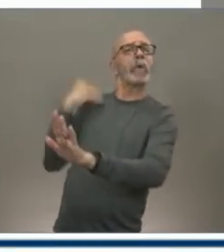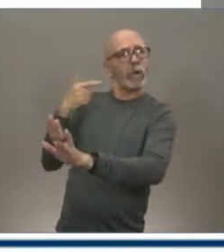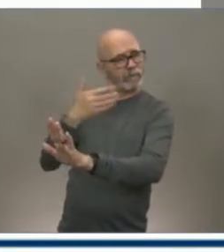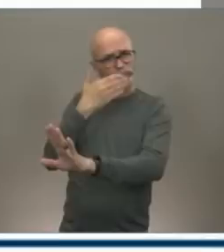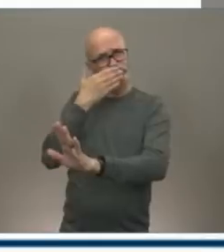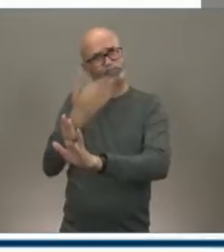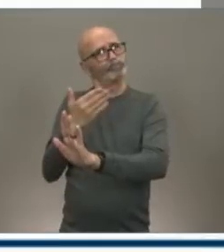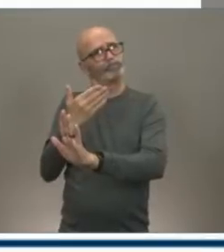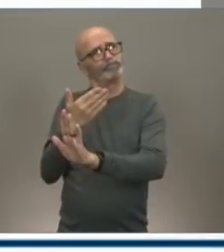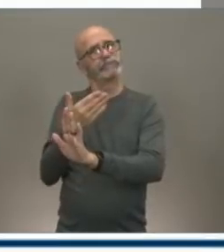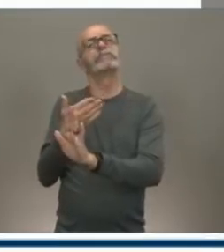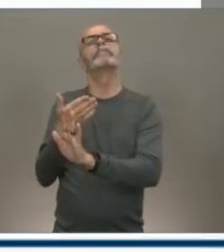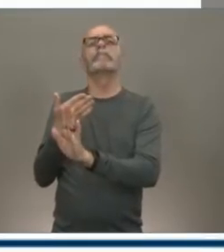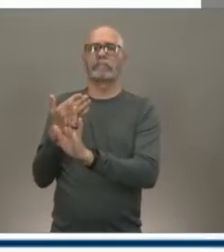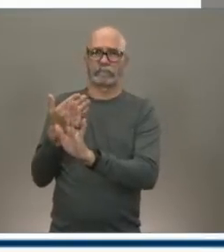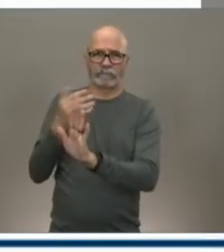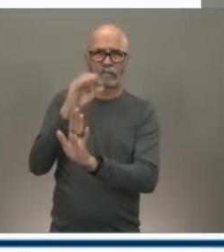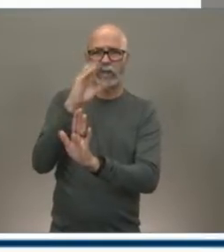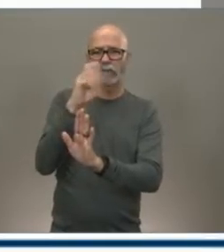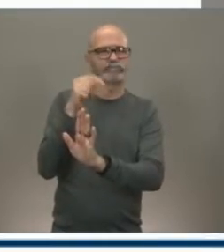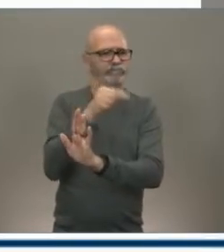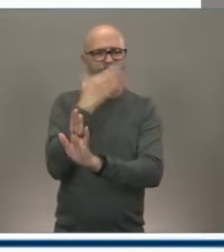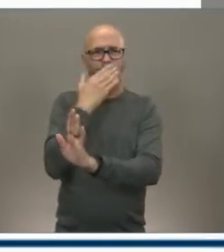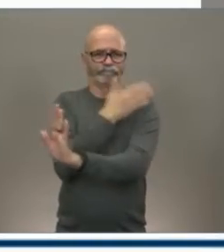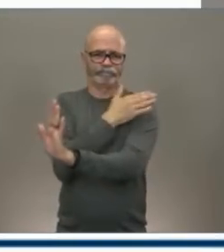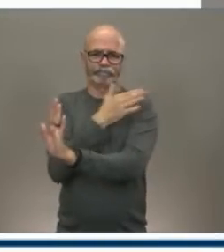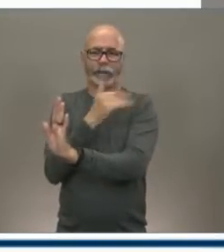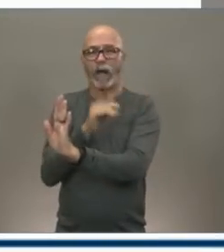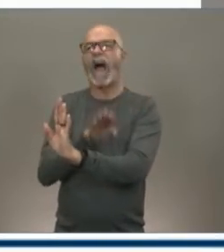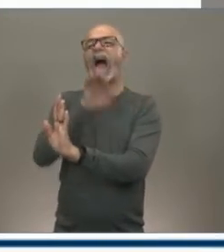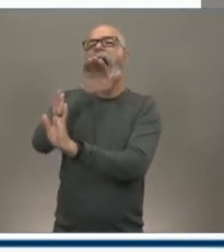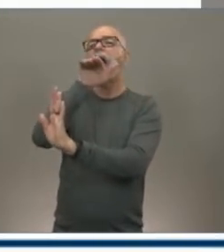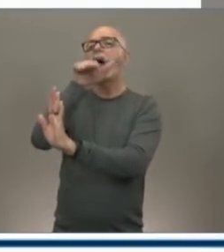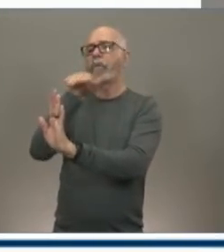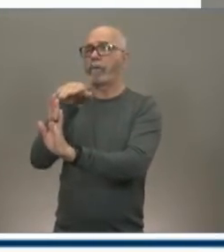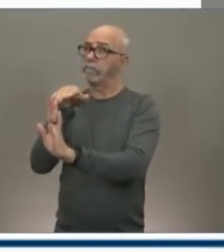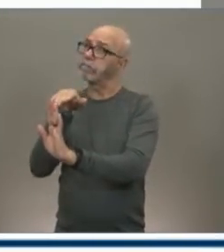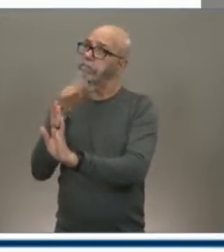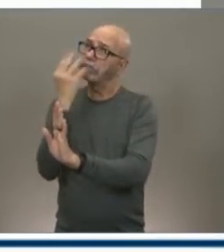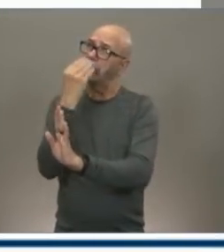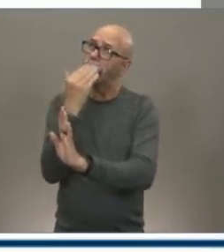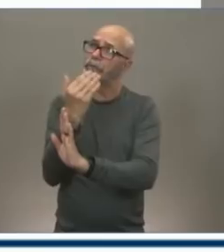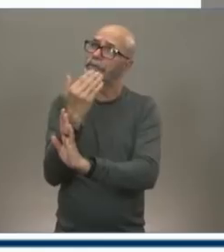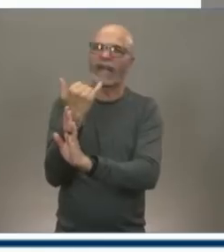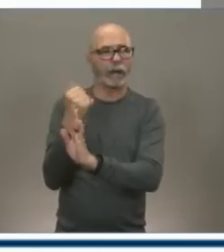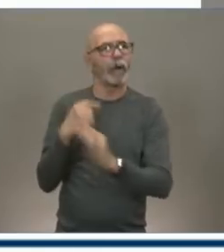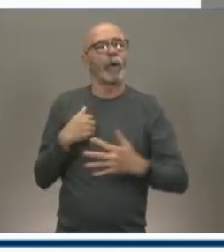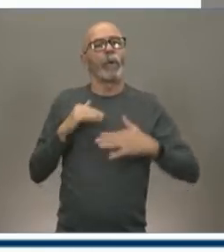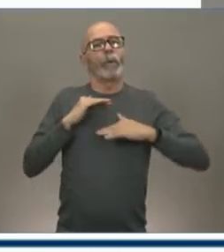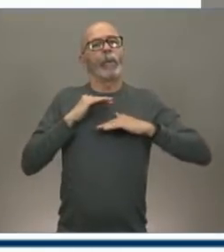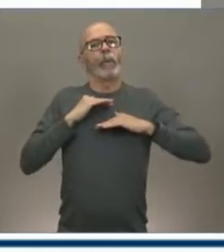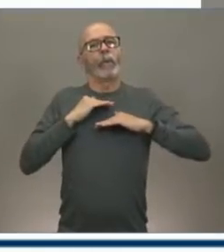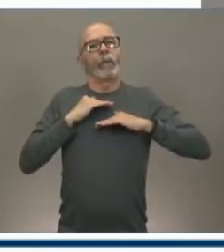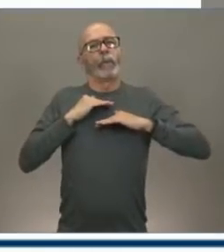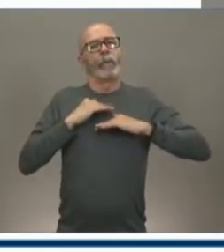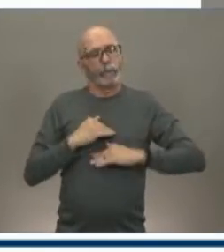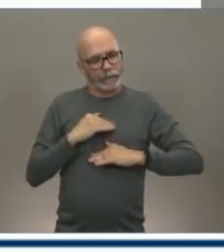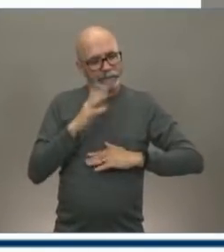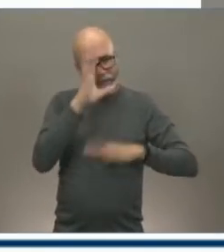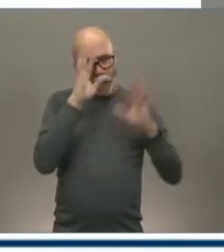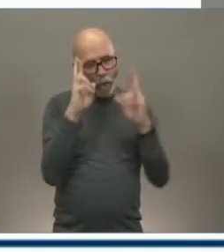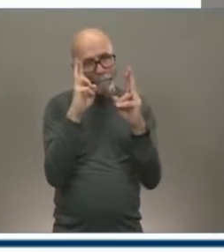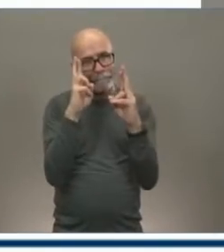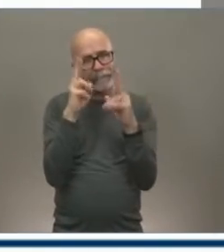of the second wave. So all of this is encouraging, but we need to make sure that these trends continue over the next week